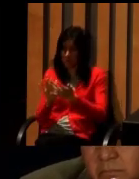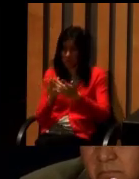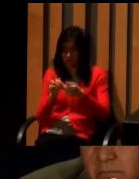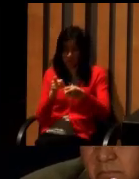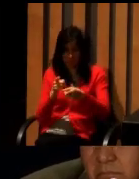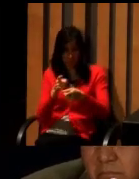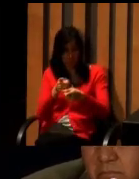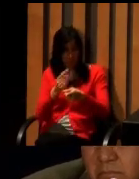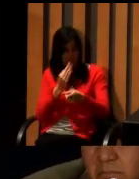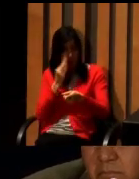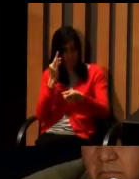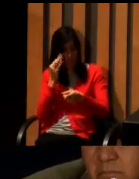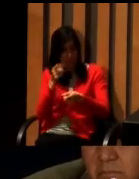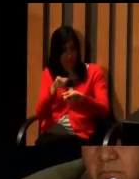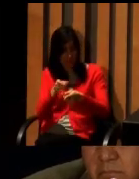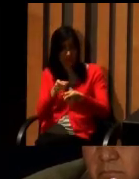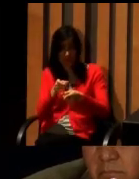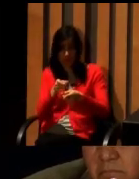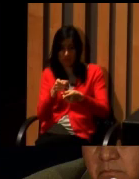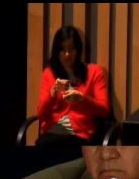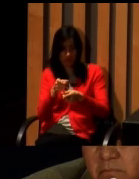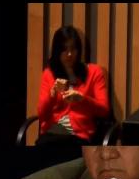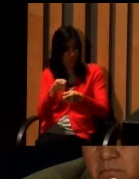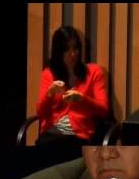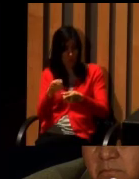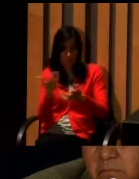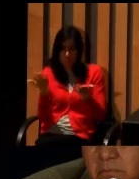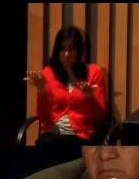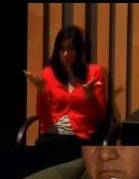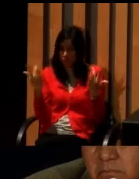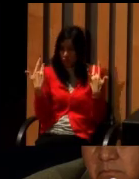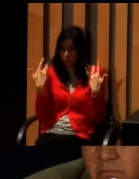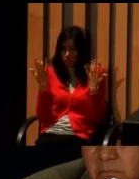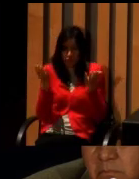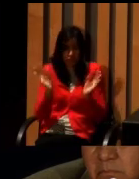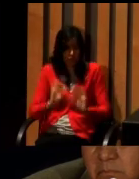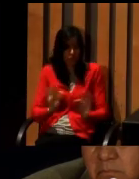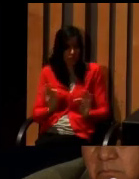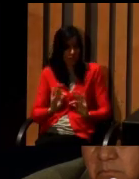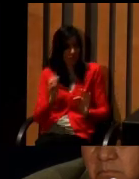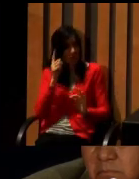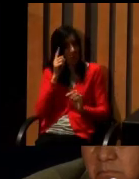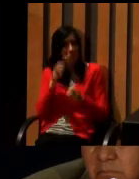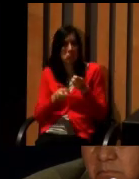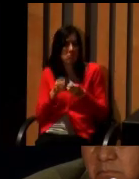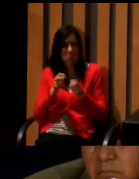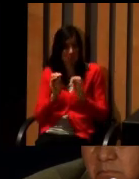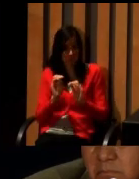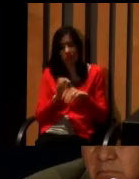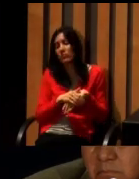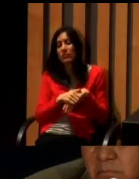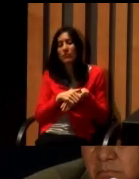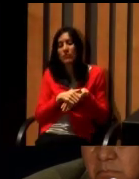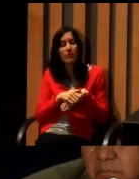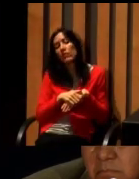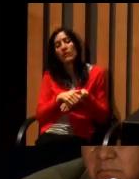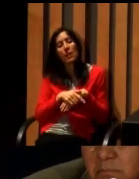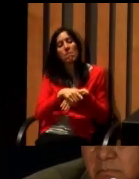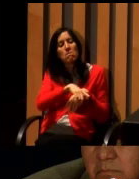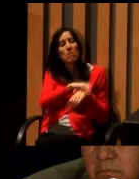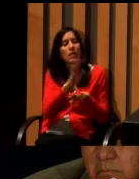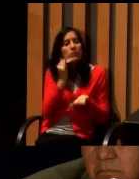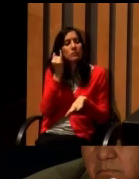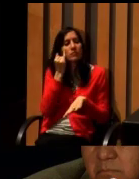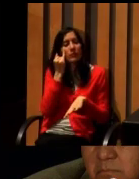themselves as native peoples of this country didn't have a problem with the mascot. And he goes, well, let's take the analogy that you invite